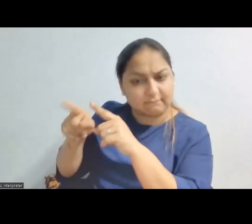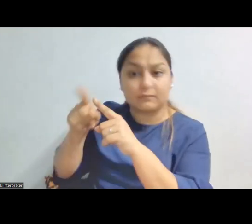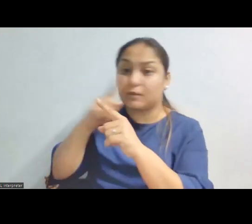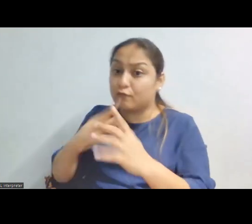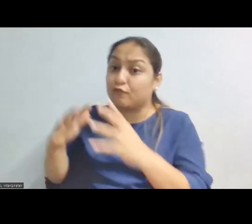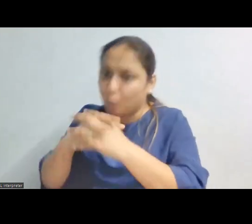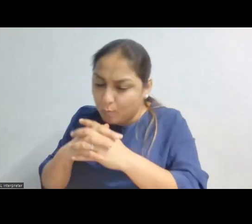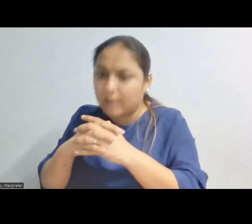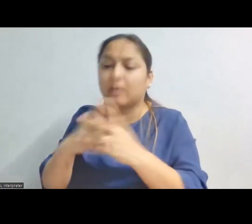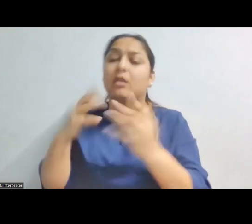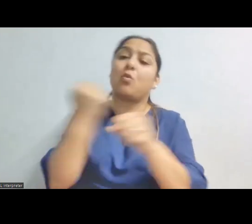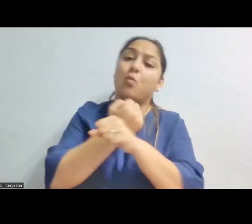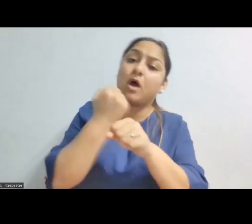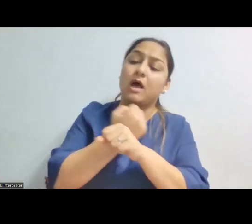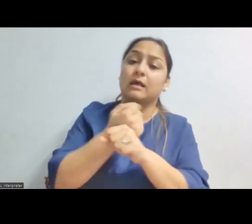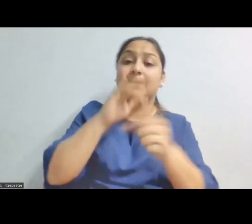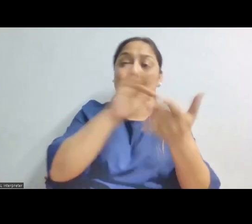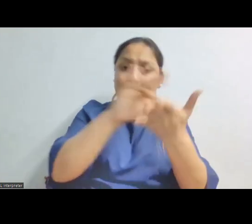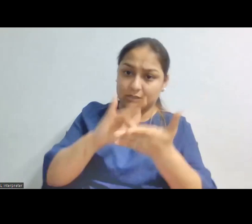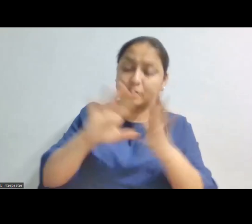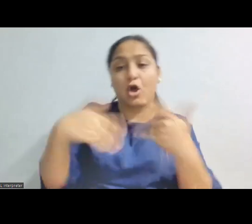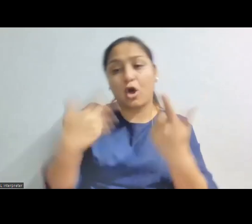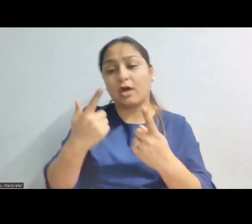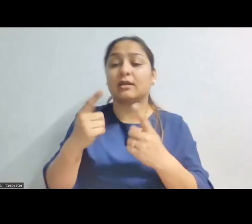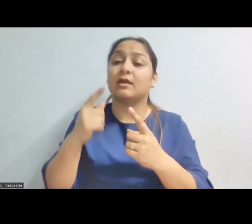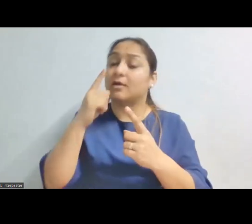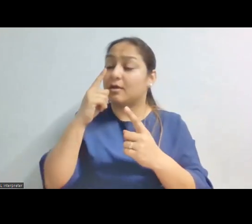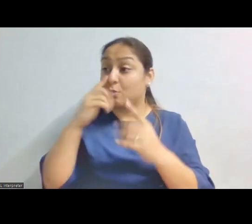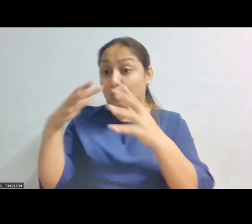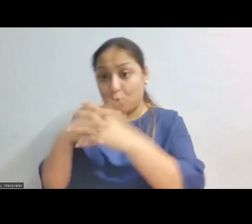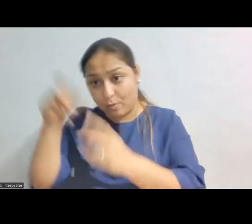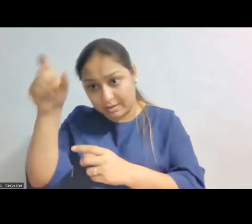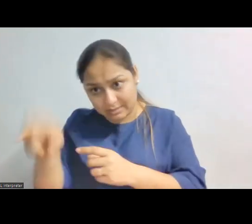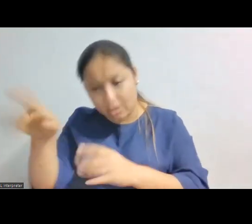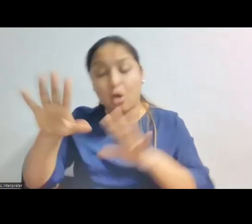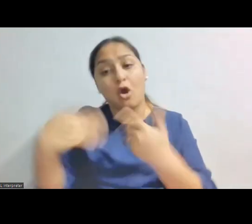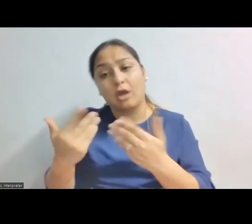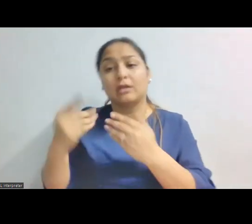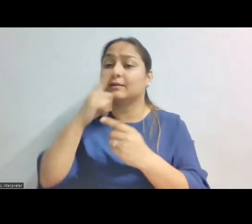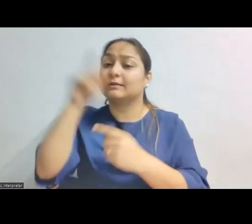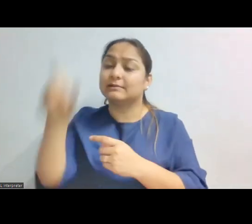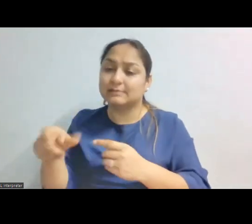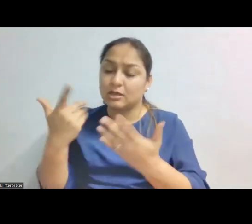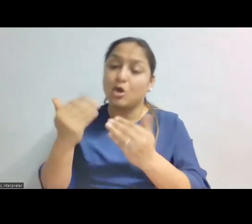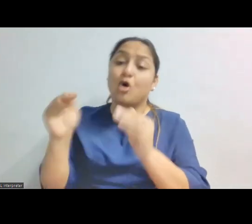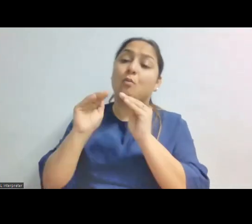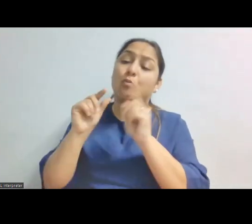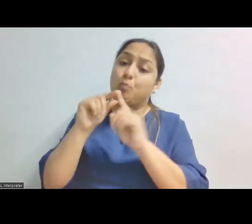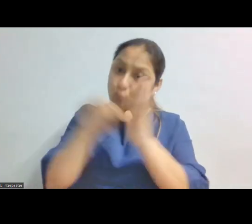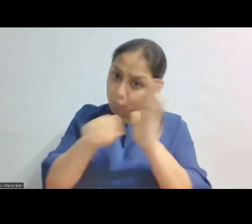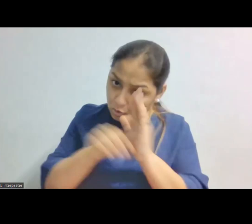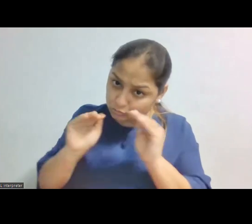or women students or girl students. So there is parameter which include the physical support system, policy support system,